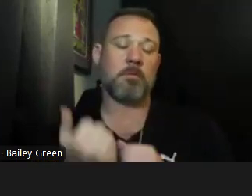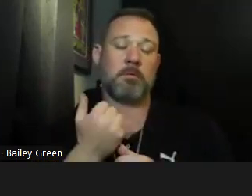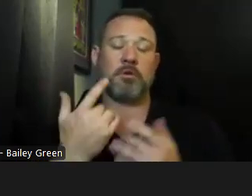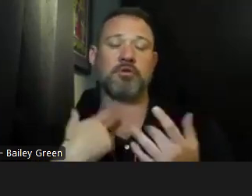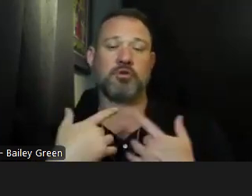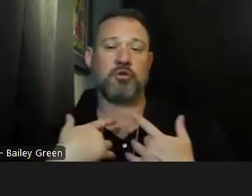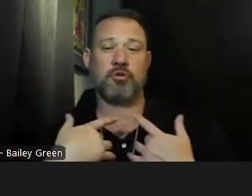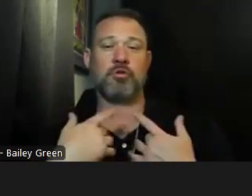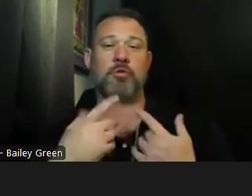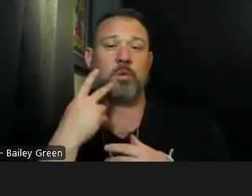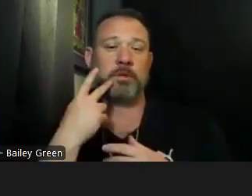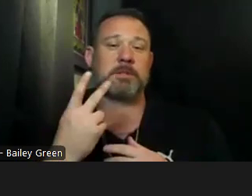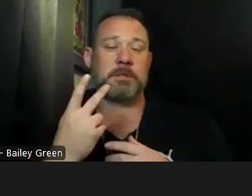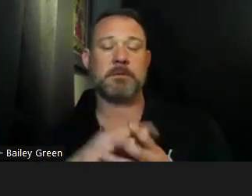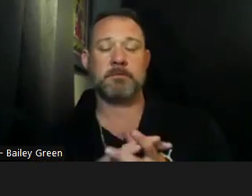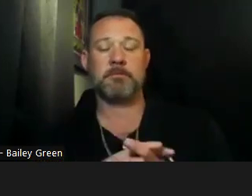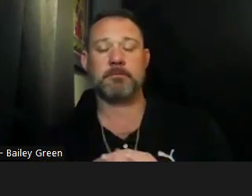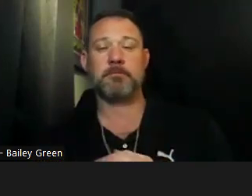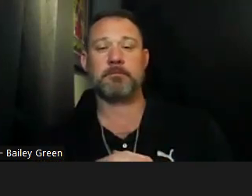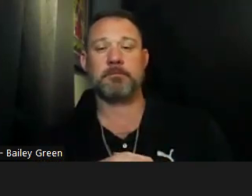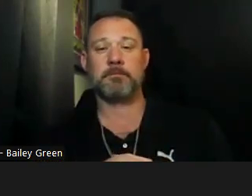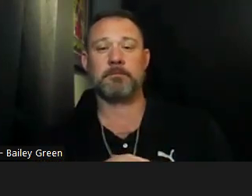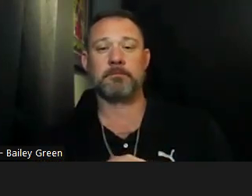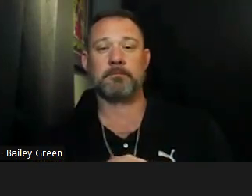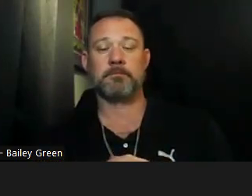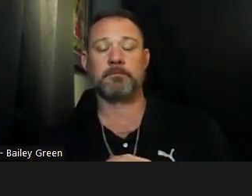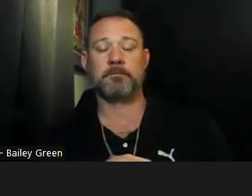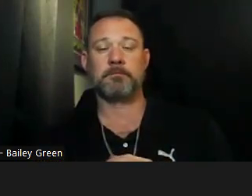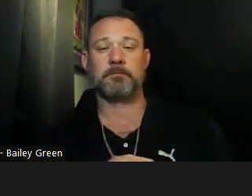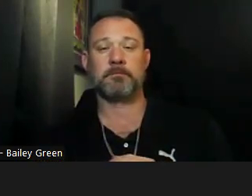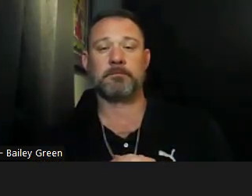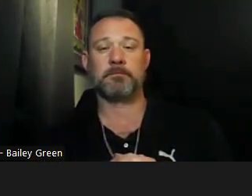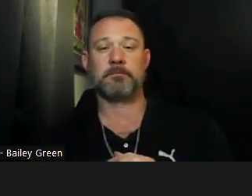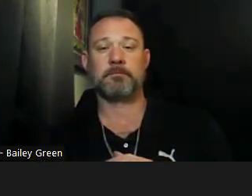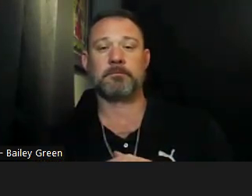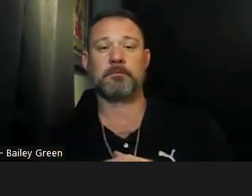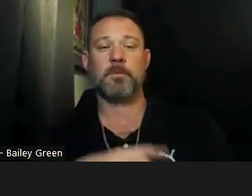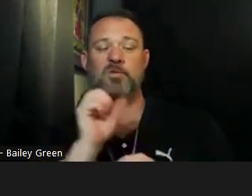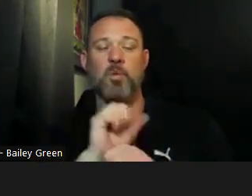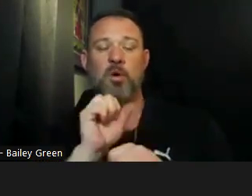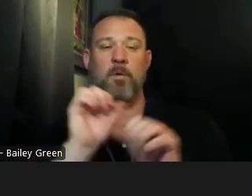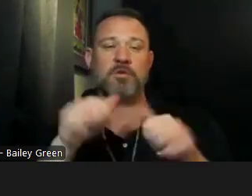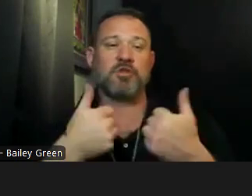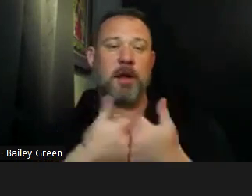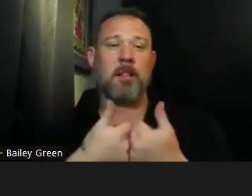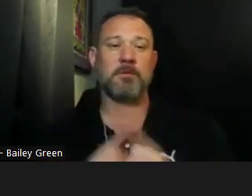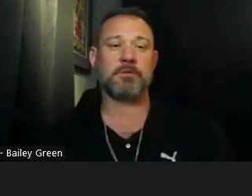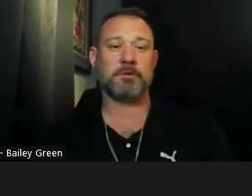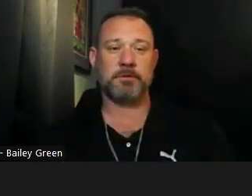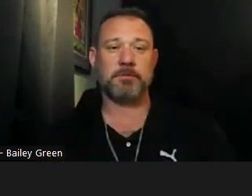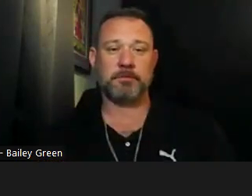concern and what we see as the number one driver of abuse and neglect is workforce challenges. you